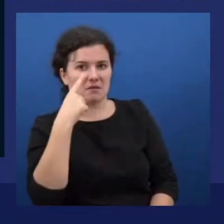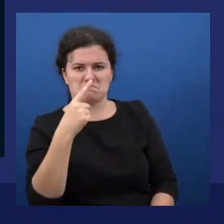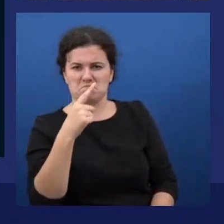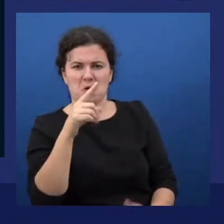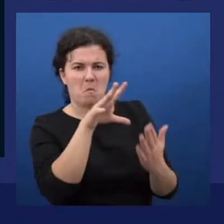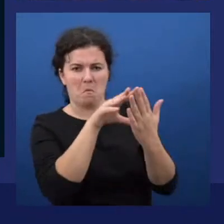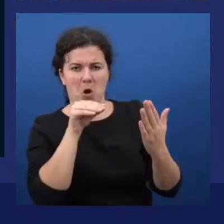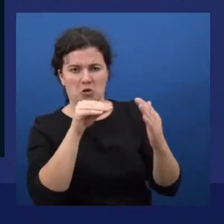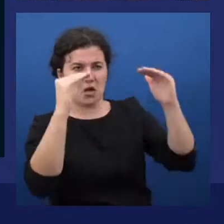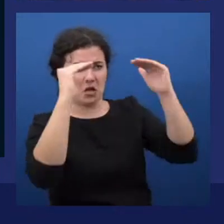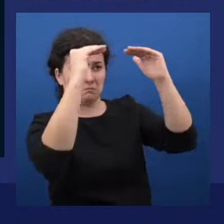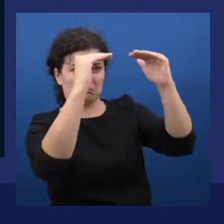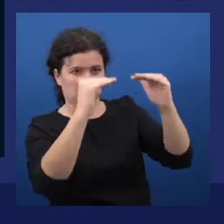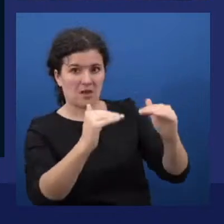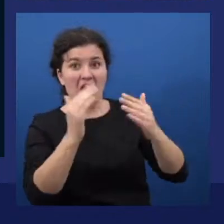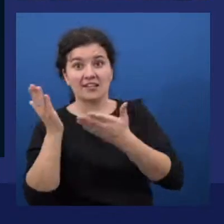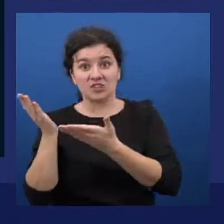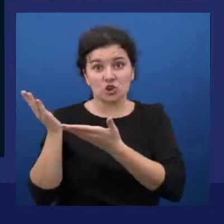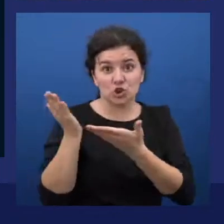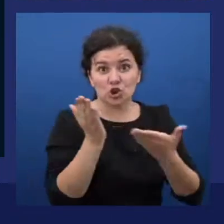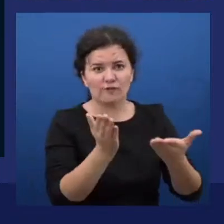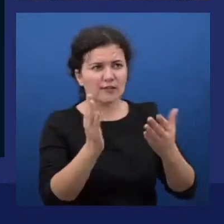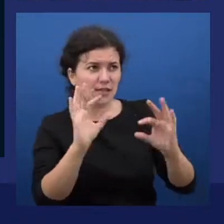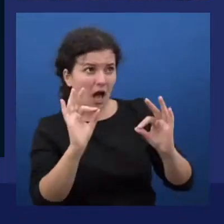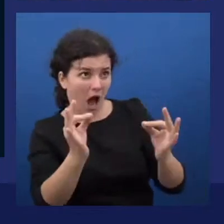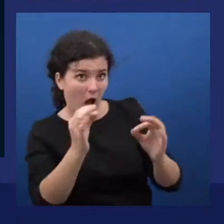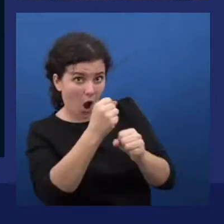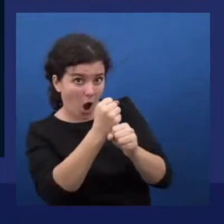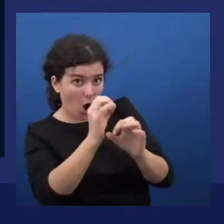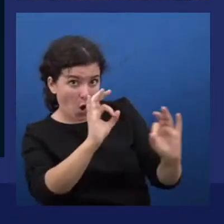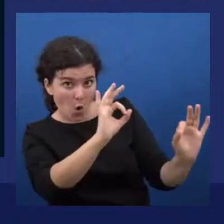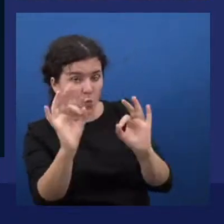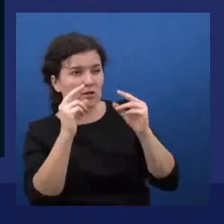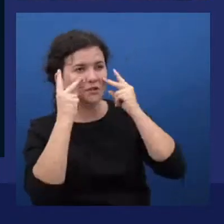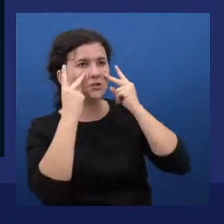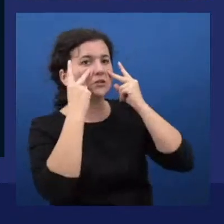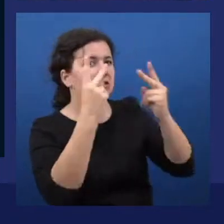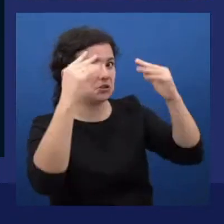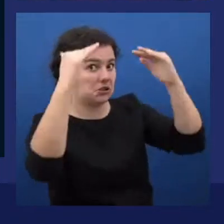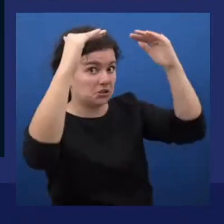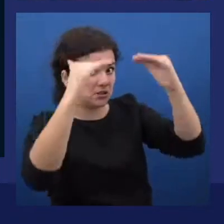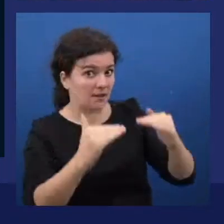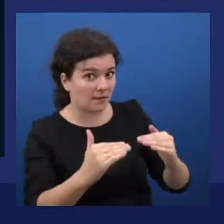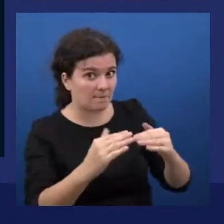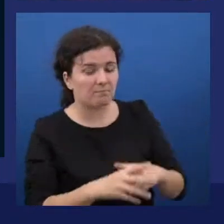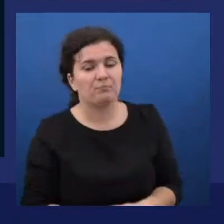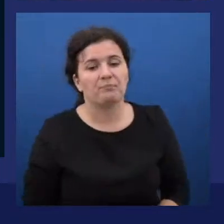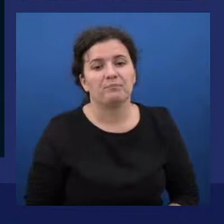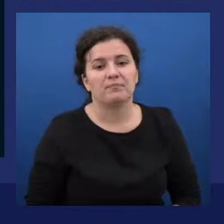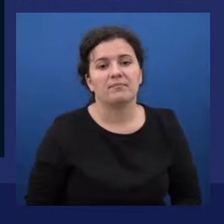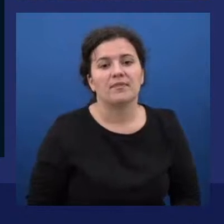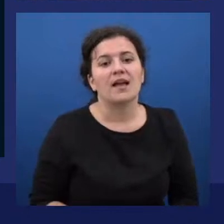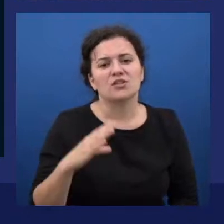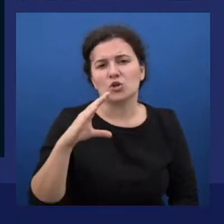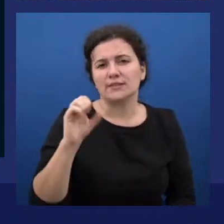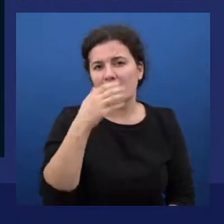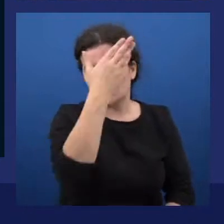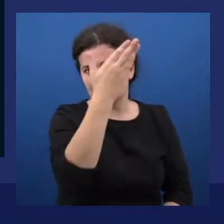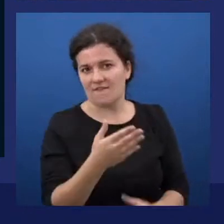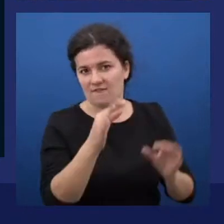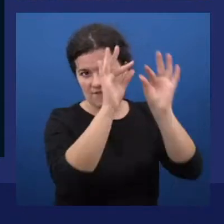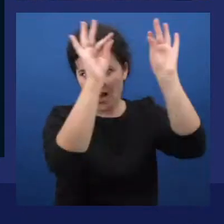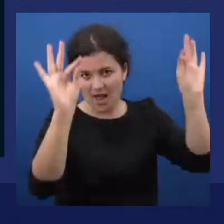want to check how services work. So that I have that CSV file here, and then actually that's